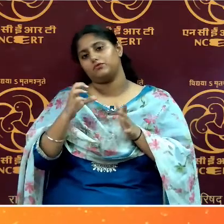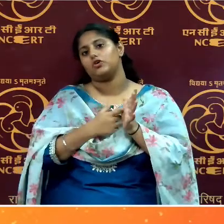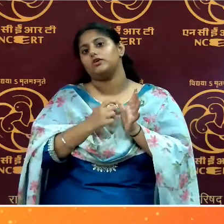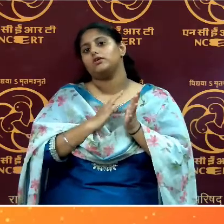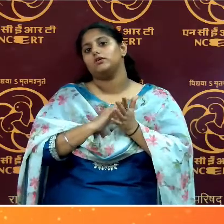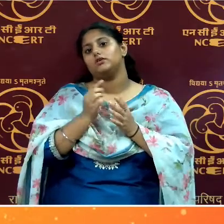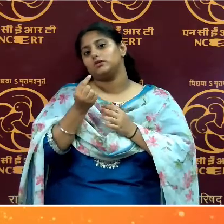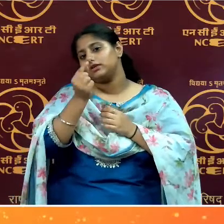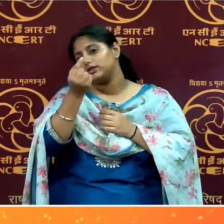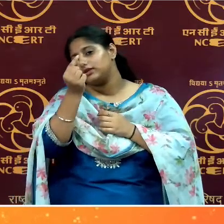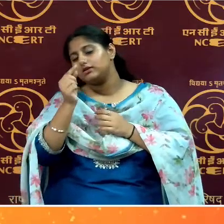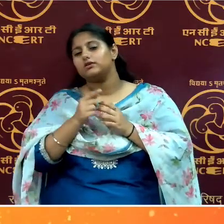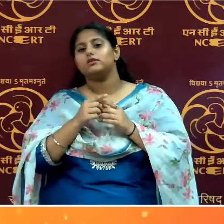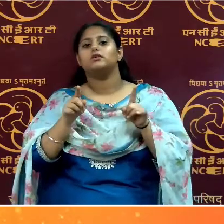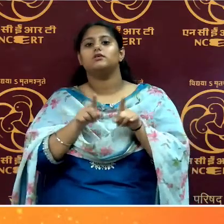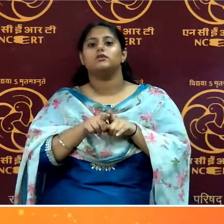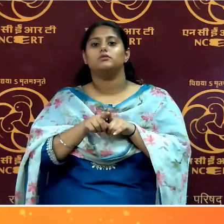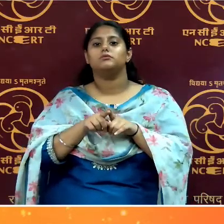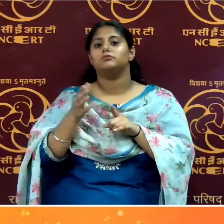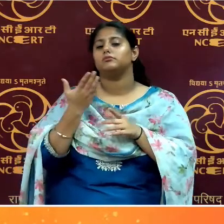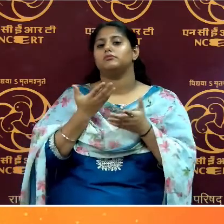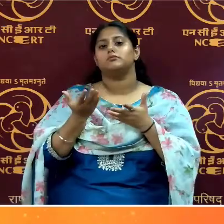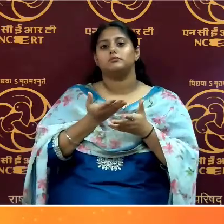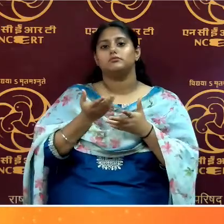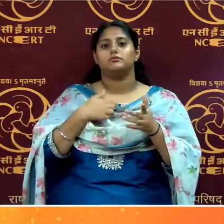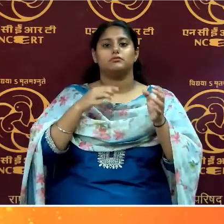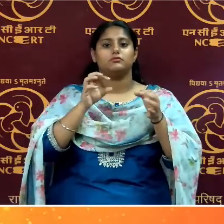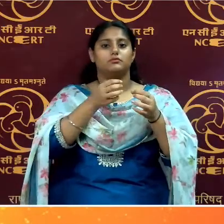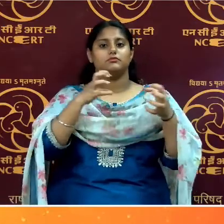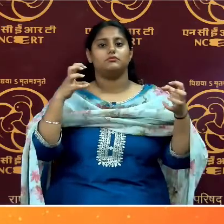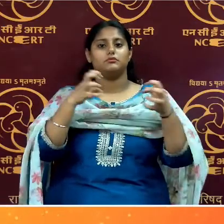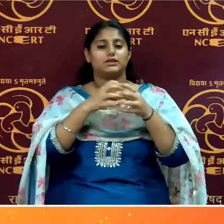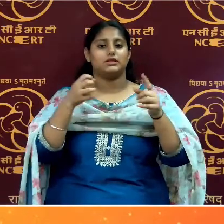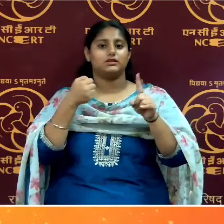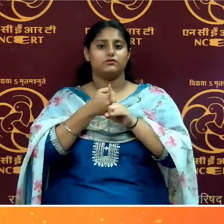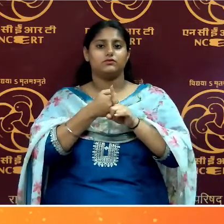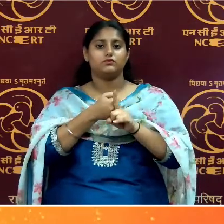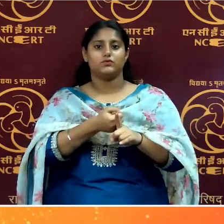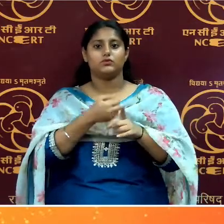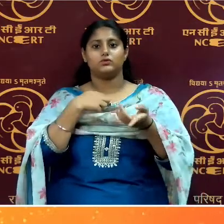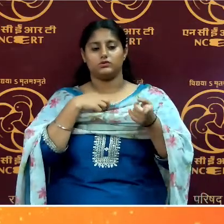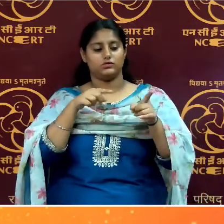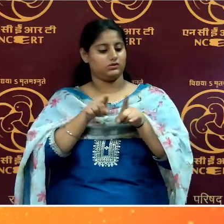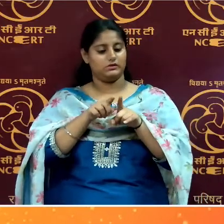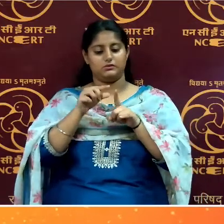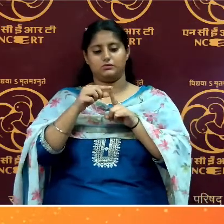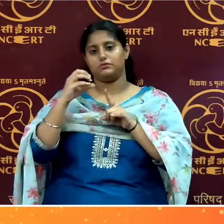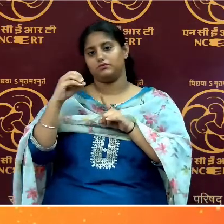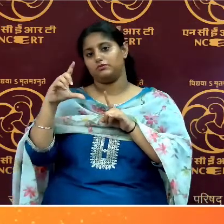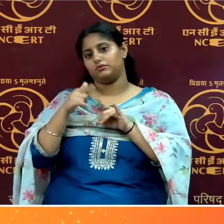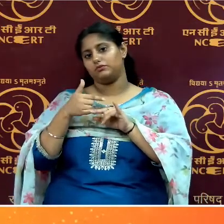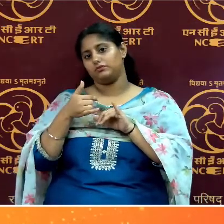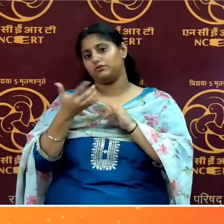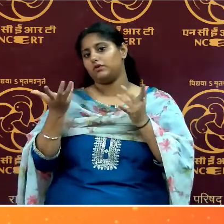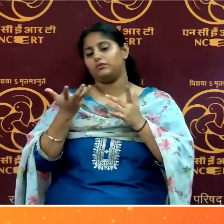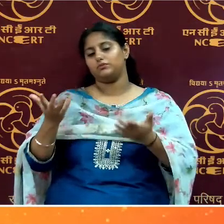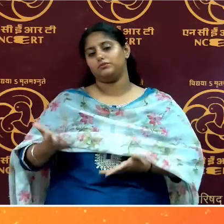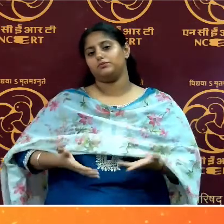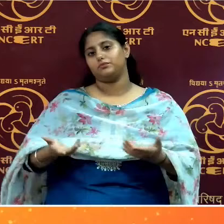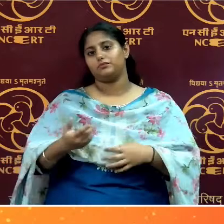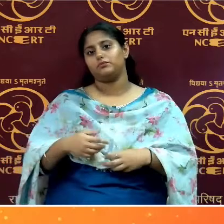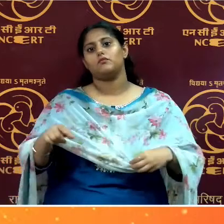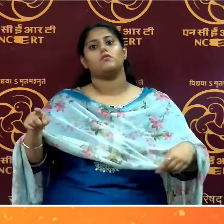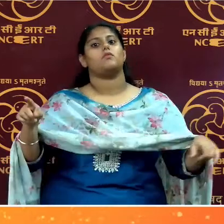So like we discussed with the magnetic force about the poles, how they behave. So the same thing is happening